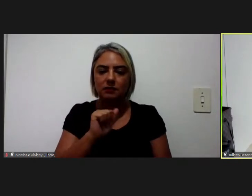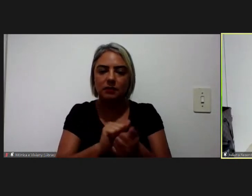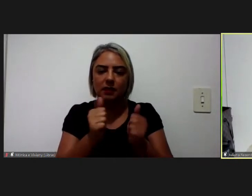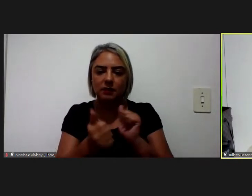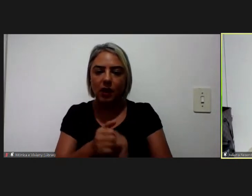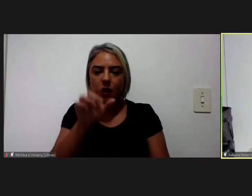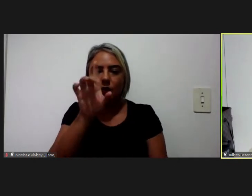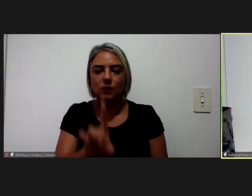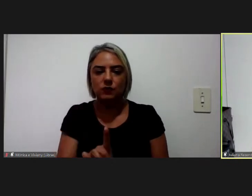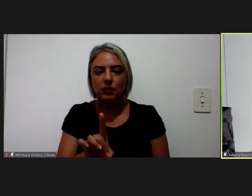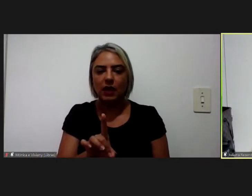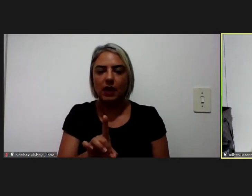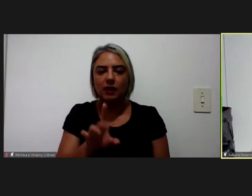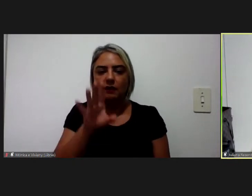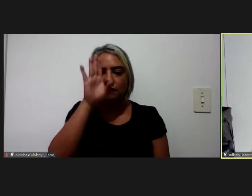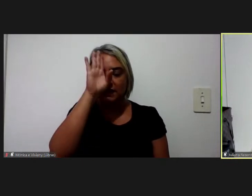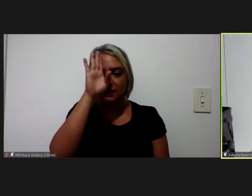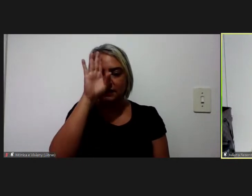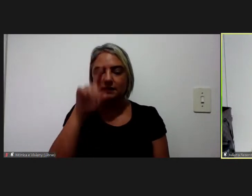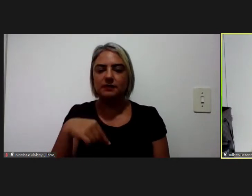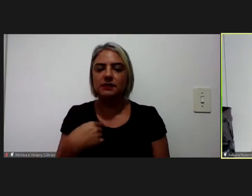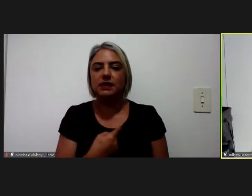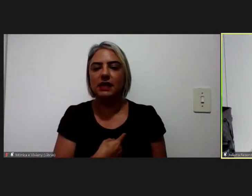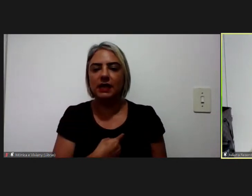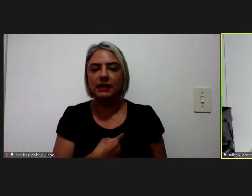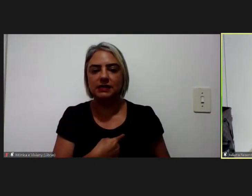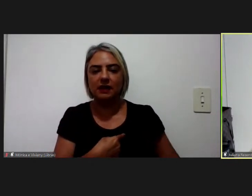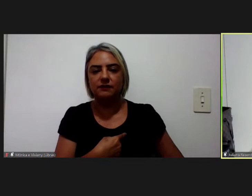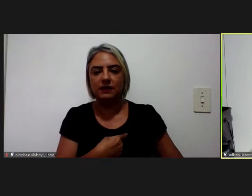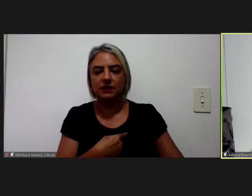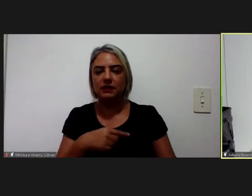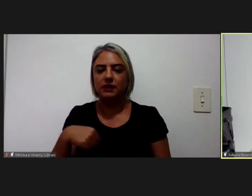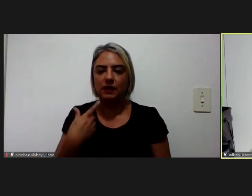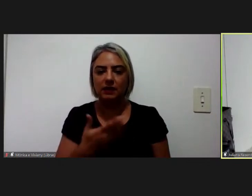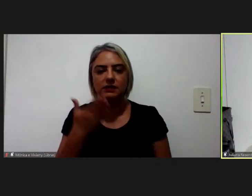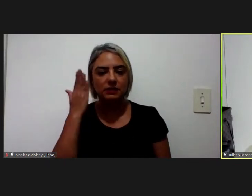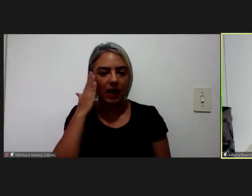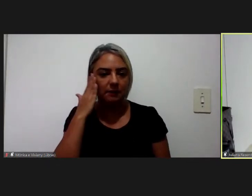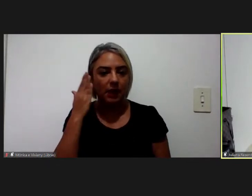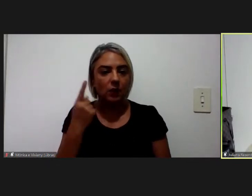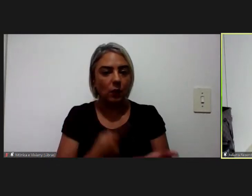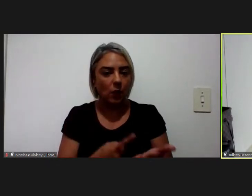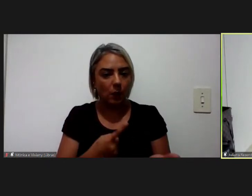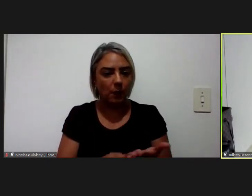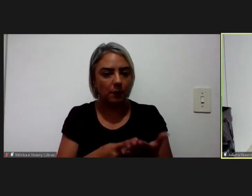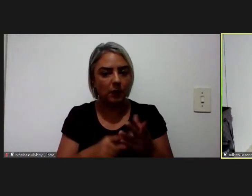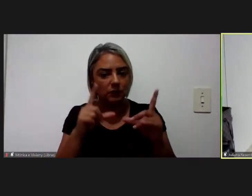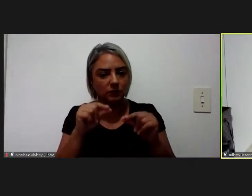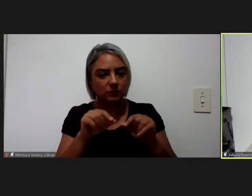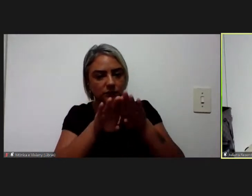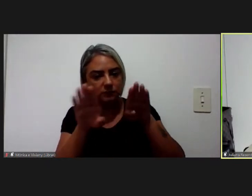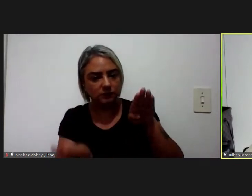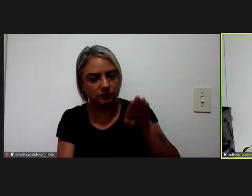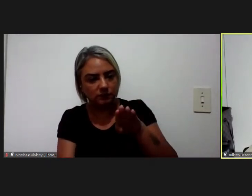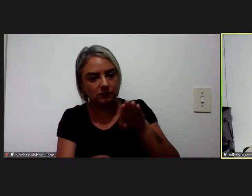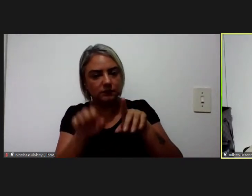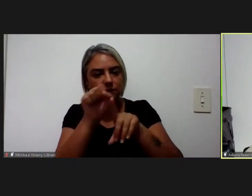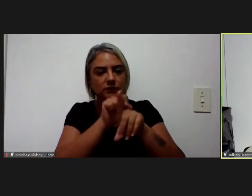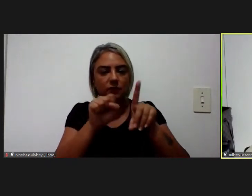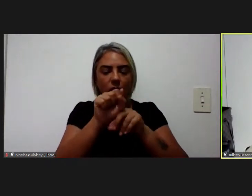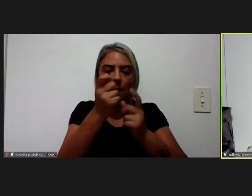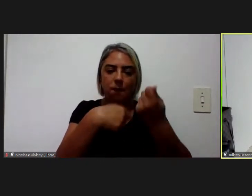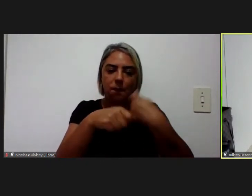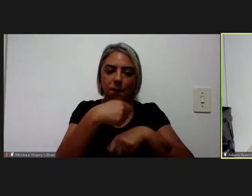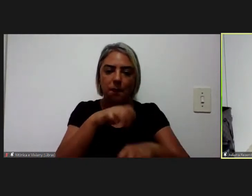direito humano Considering adequate fundamental por nutrition as a princípio fundamental universal human right e and respect considerando o for compromisso life com and reduzir health, as the desigualdades commitment sociais, to econômicas